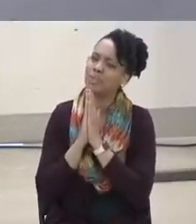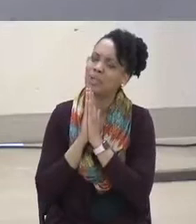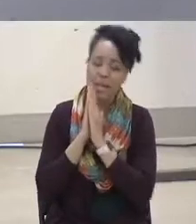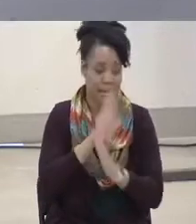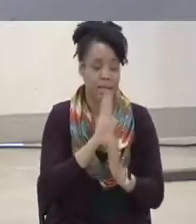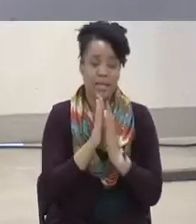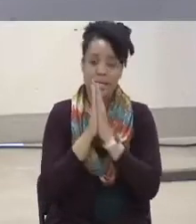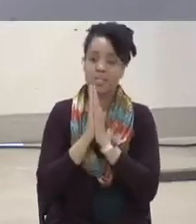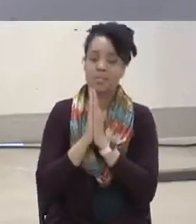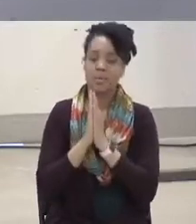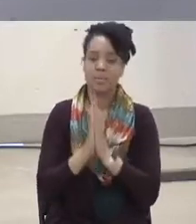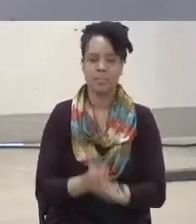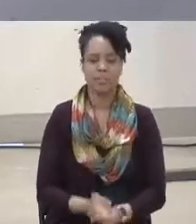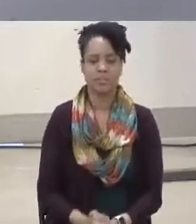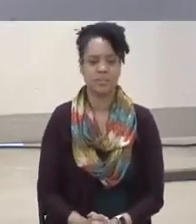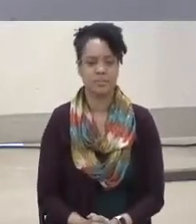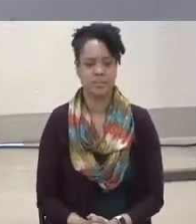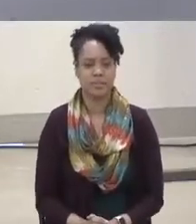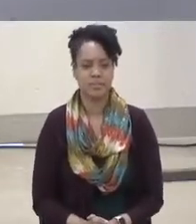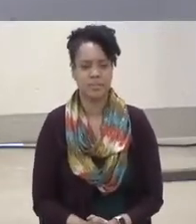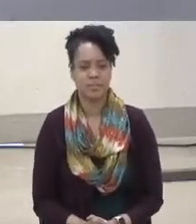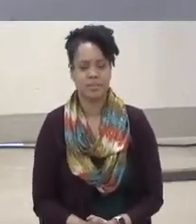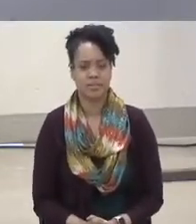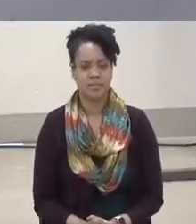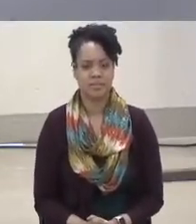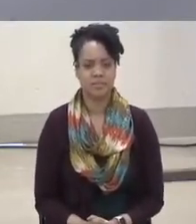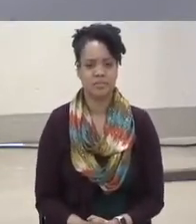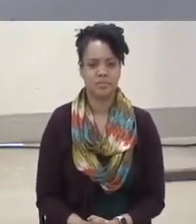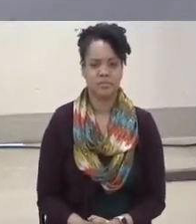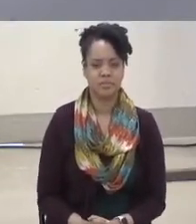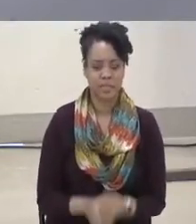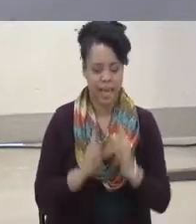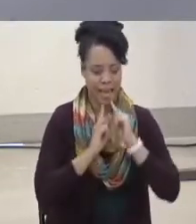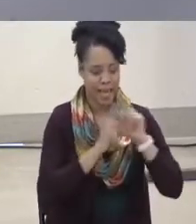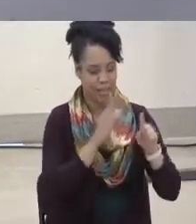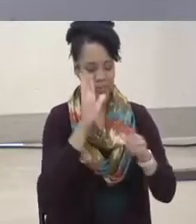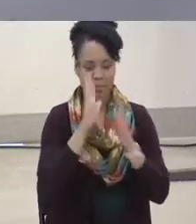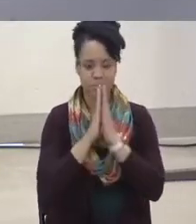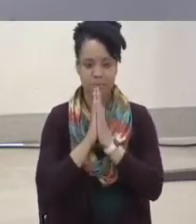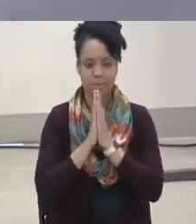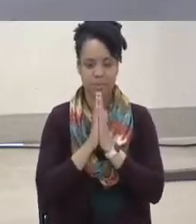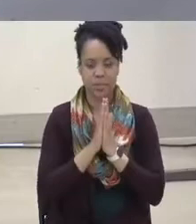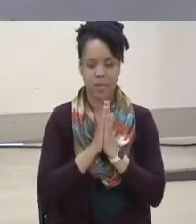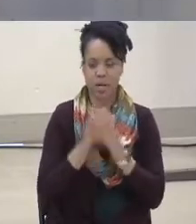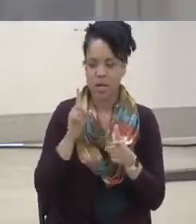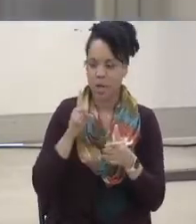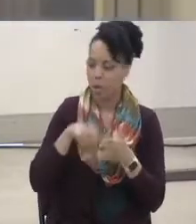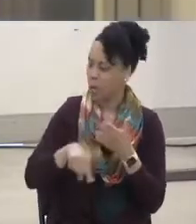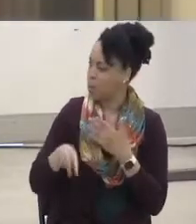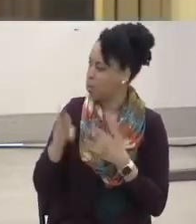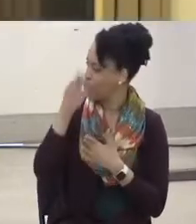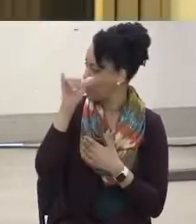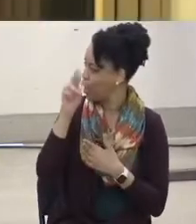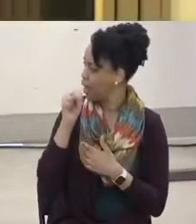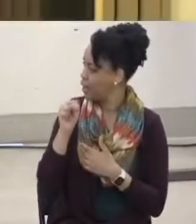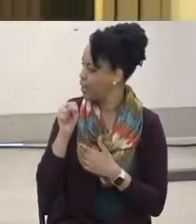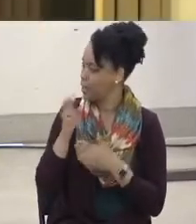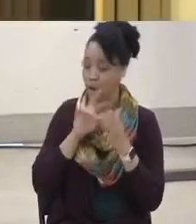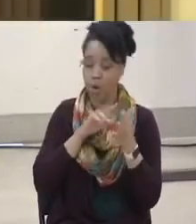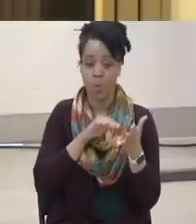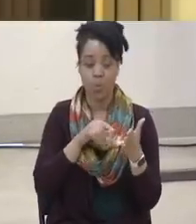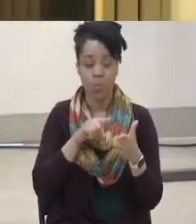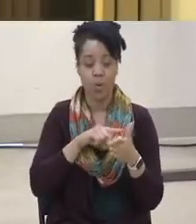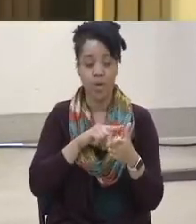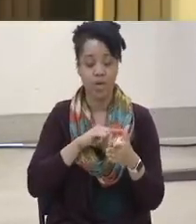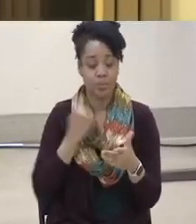entonces Dios responderás a su oración. And what Ryan read in opening was God's response.